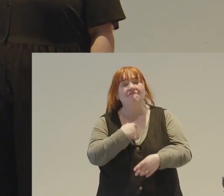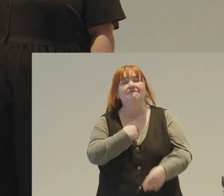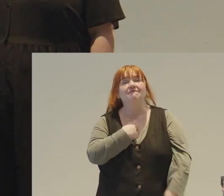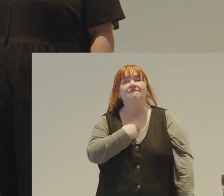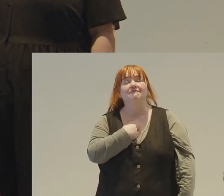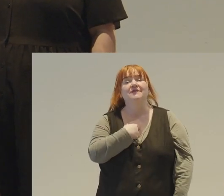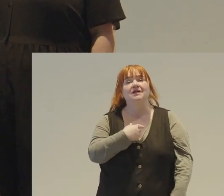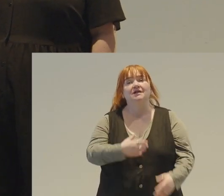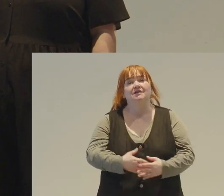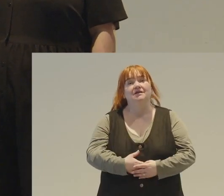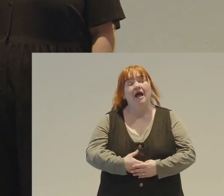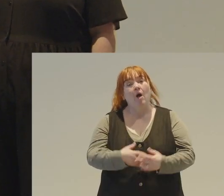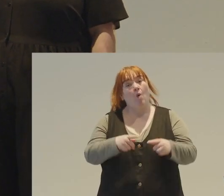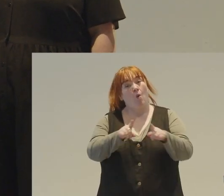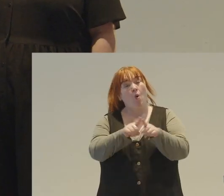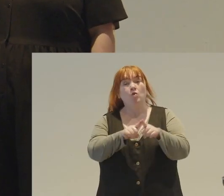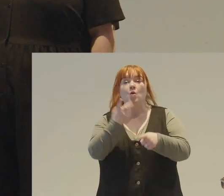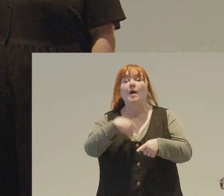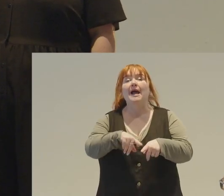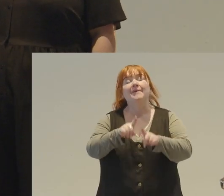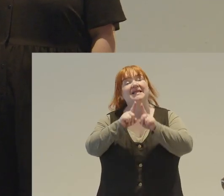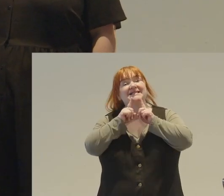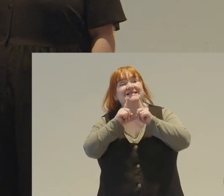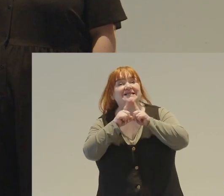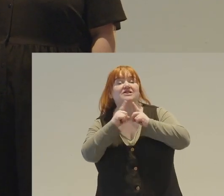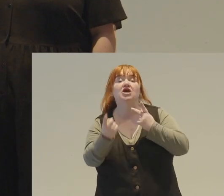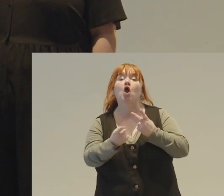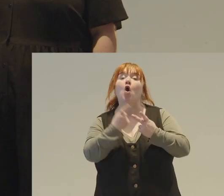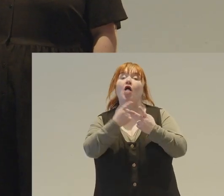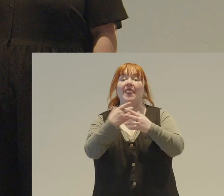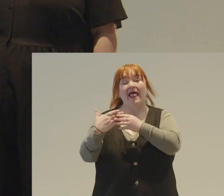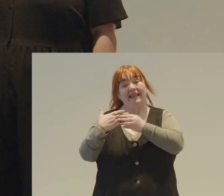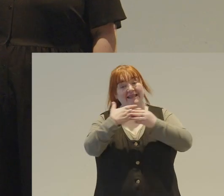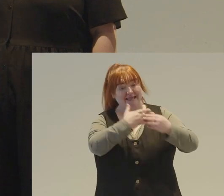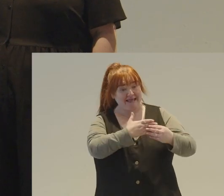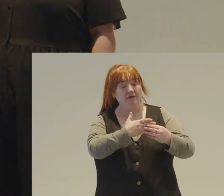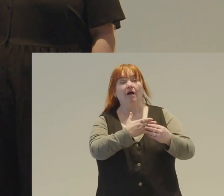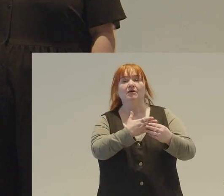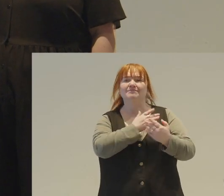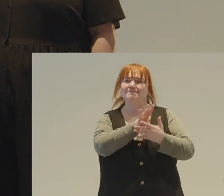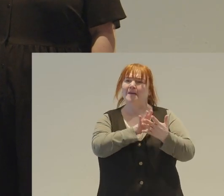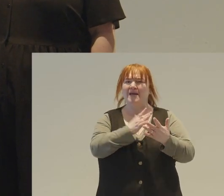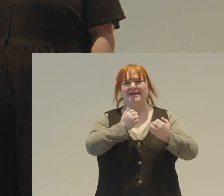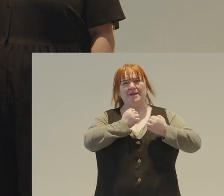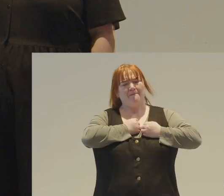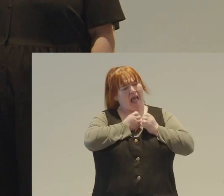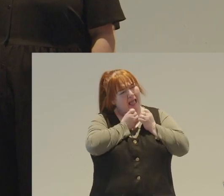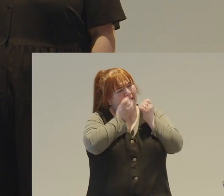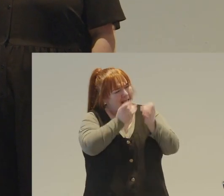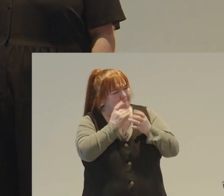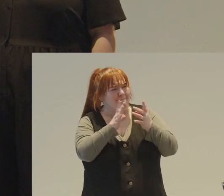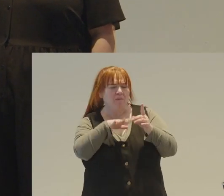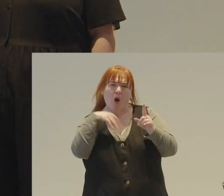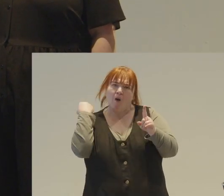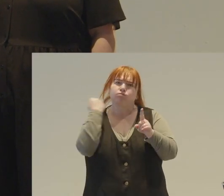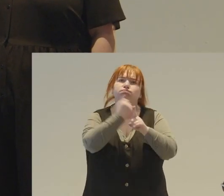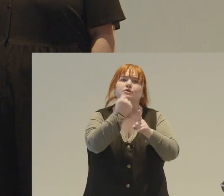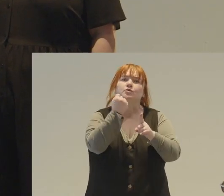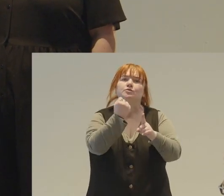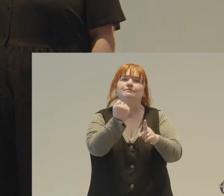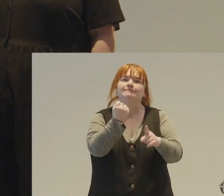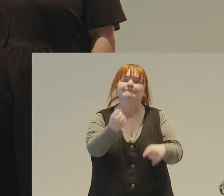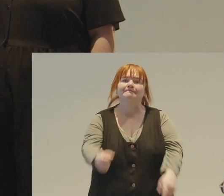teach athletes to make a significant impact in the